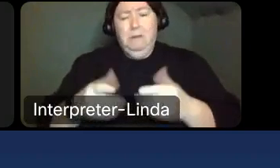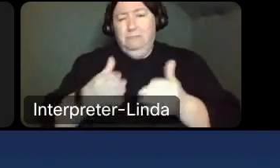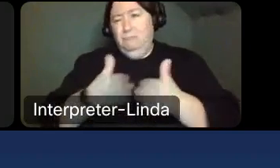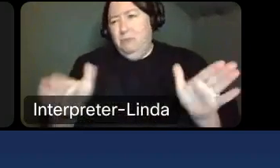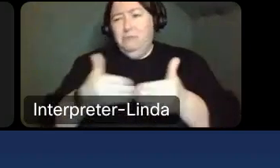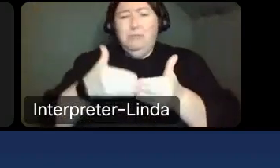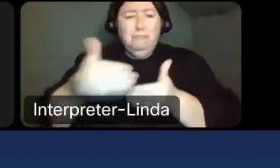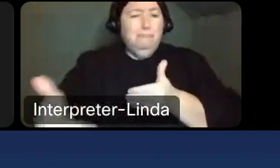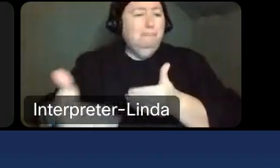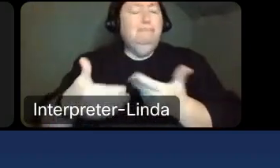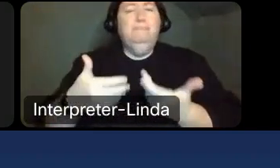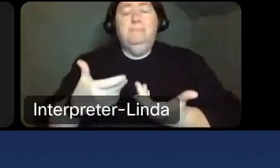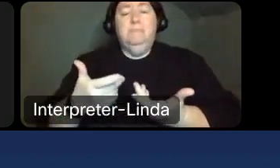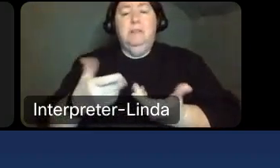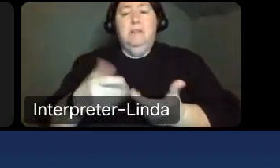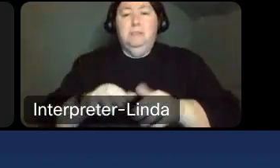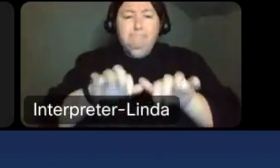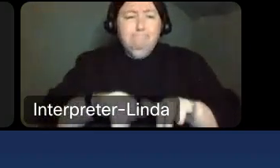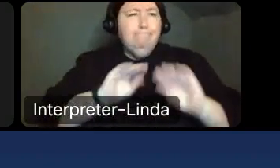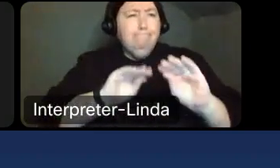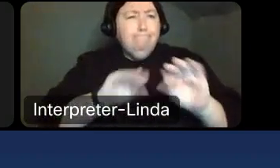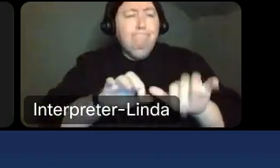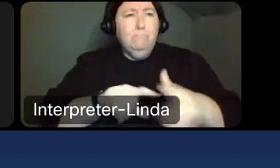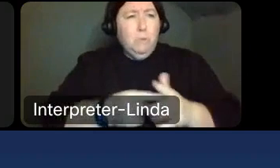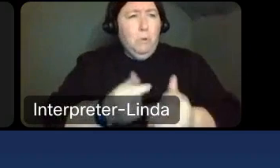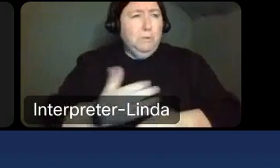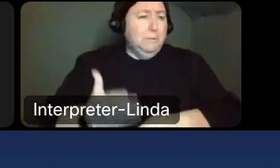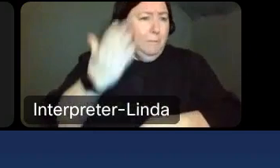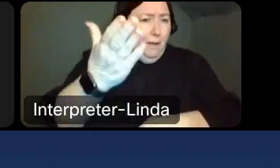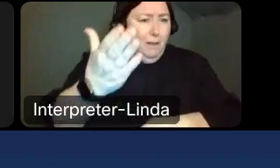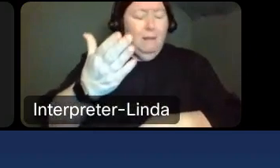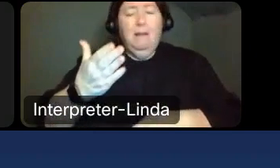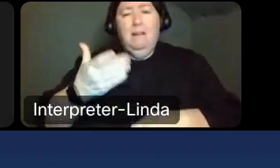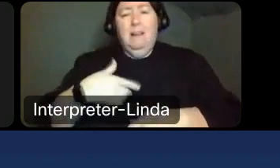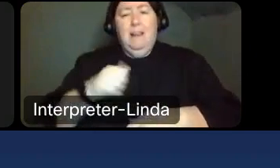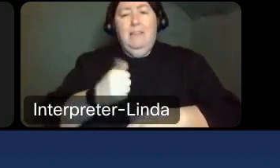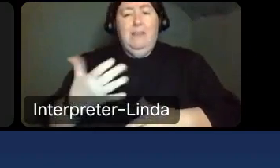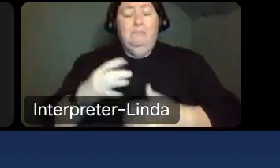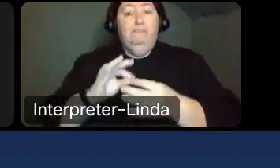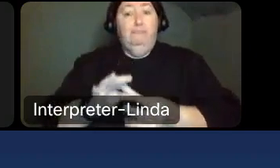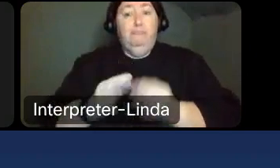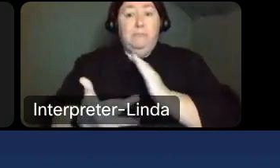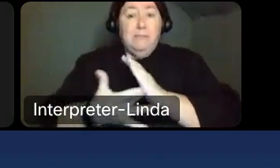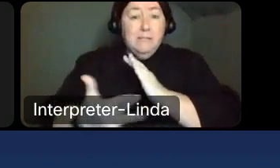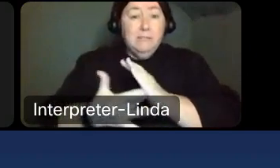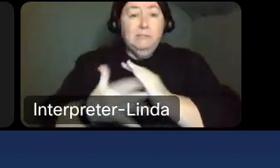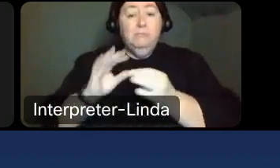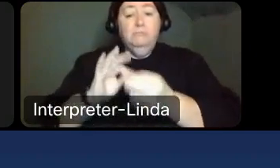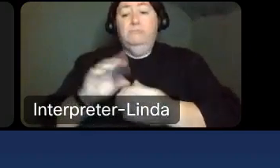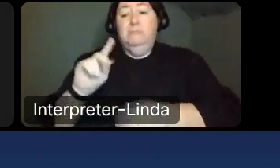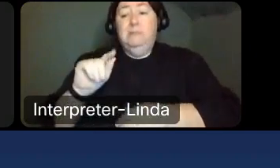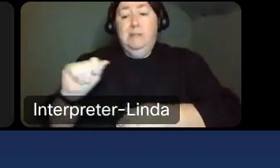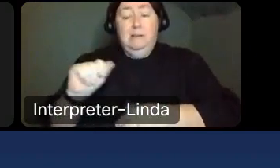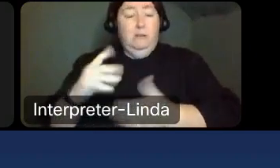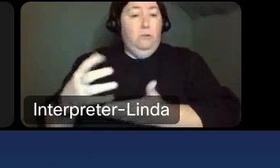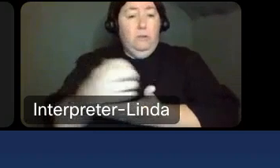starting to complete these data, as you're looking to submit them, anything, especially that's technical, centered on data collection or how you